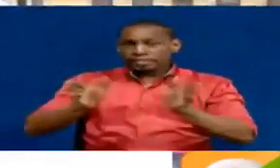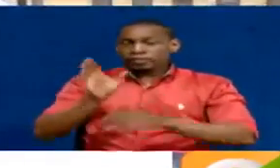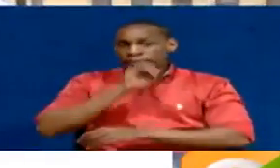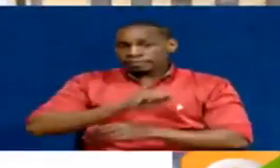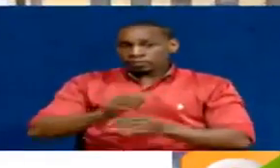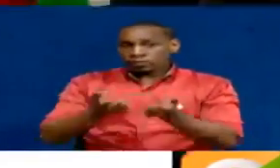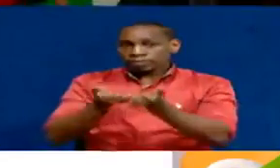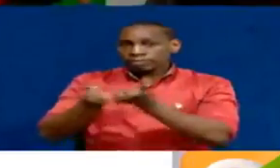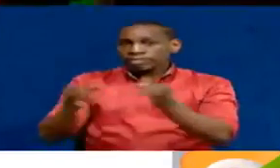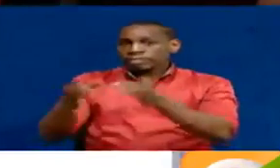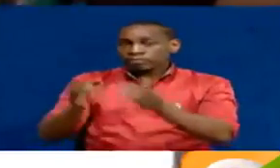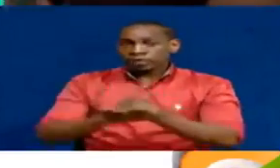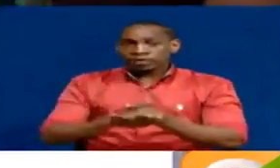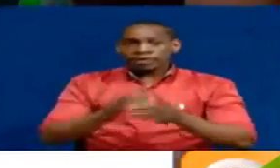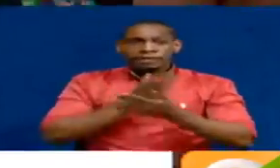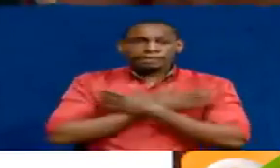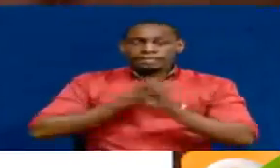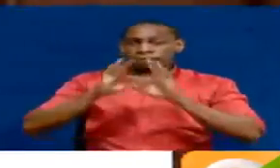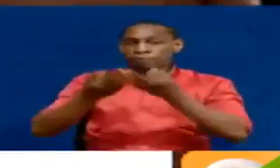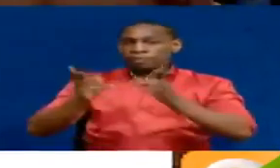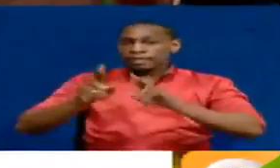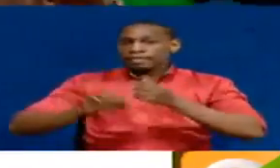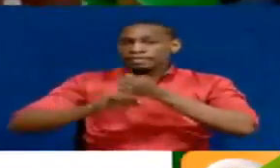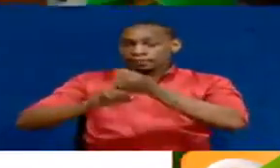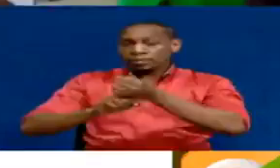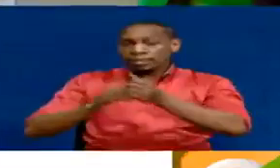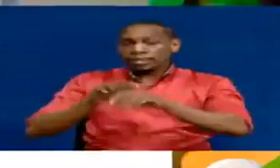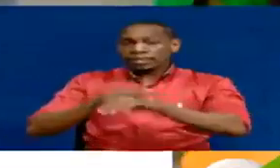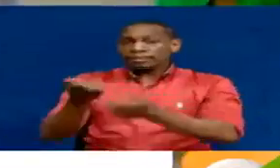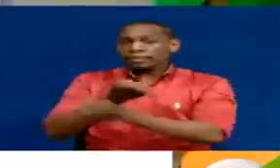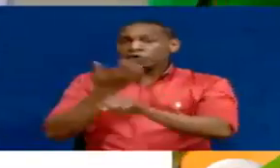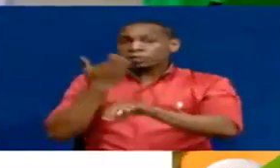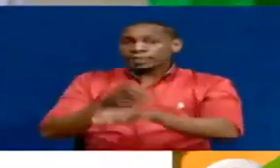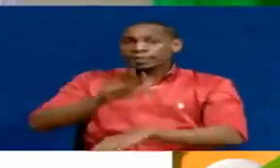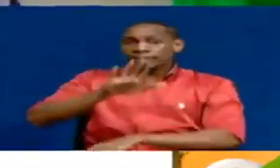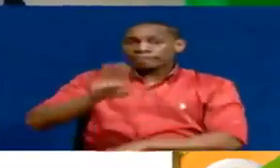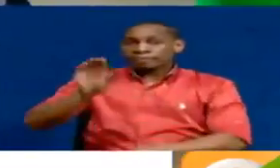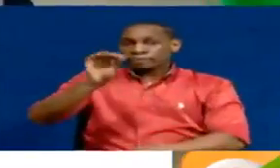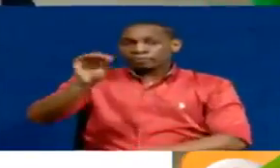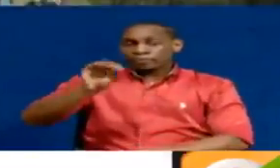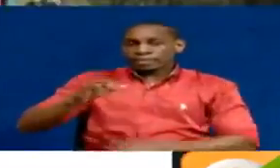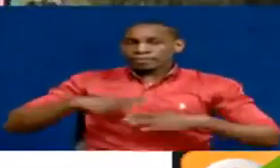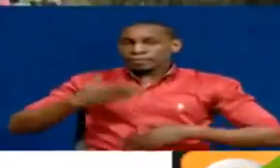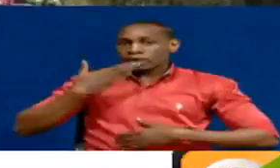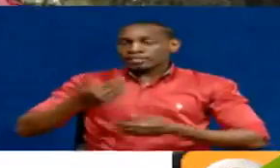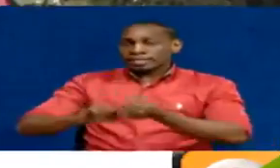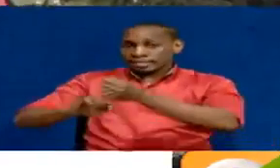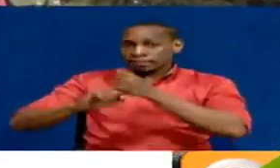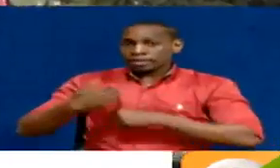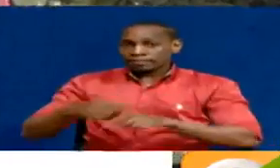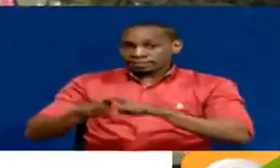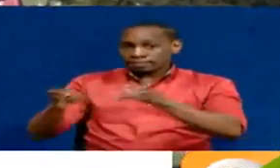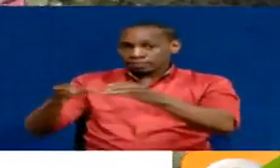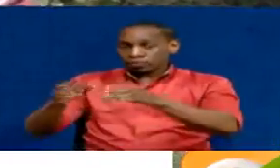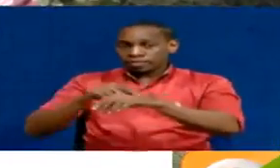missed among the small businesses, friends and family came in handy during the tough economic times, as 54% of the respondents received support from this